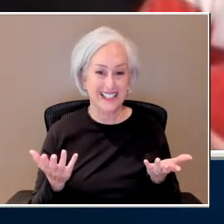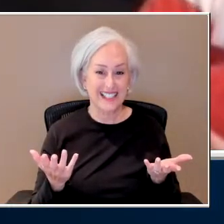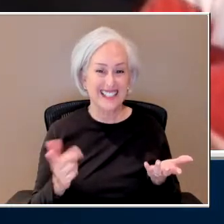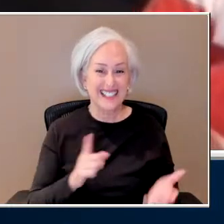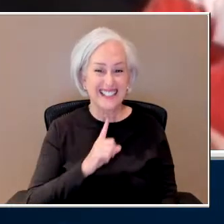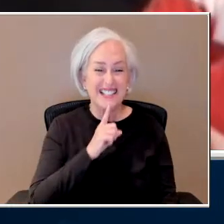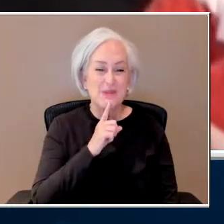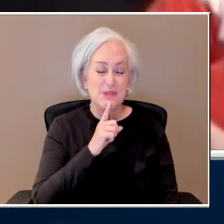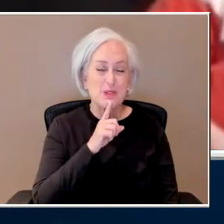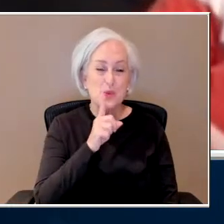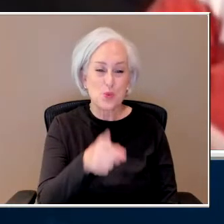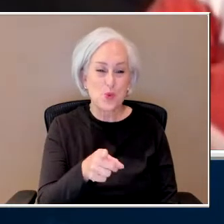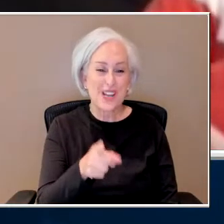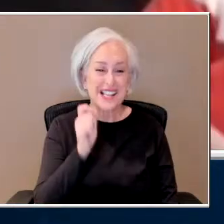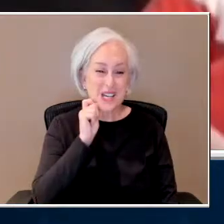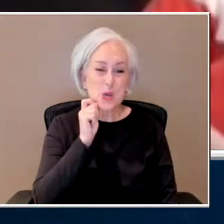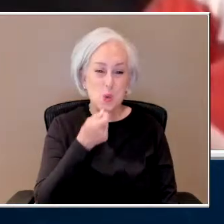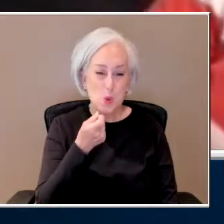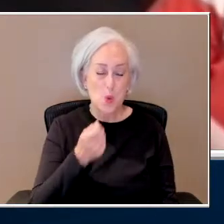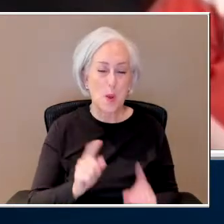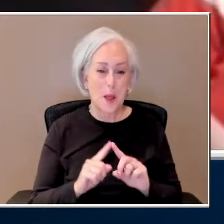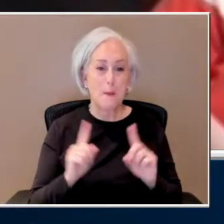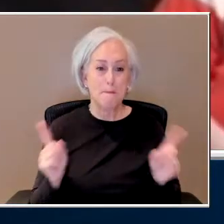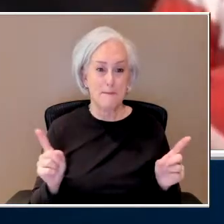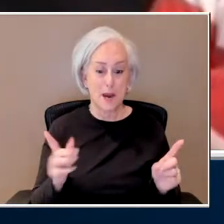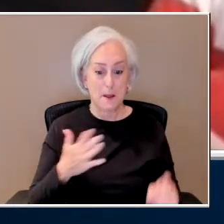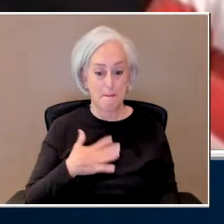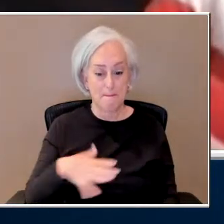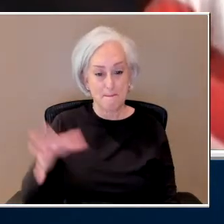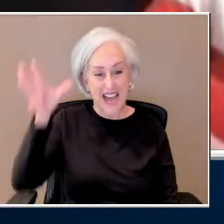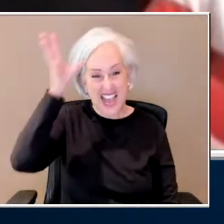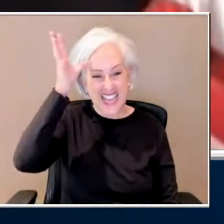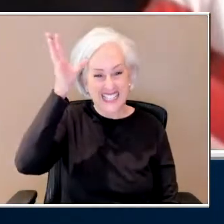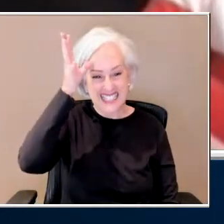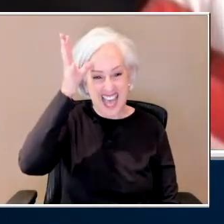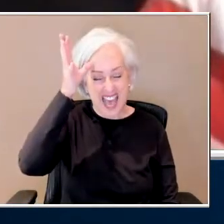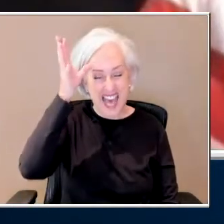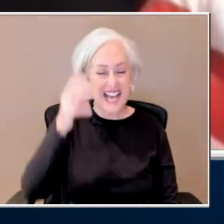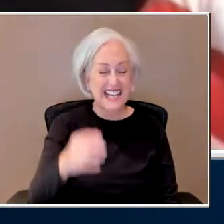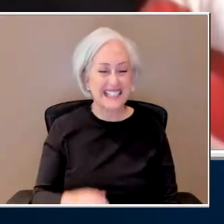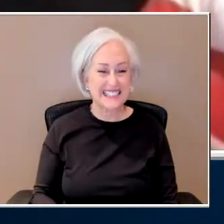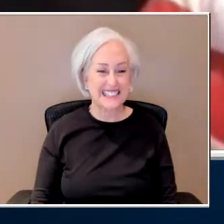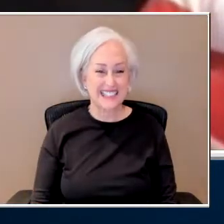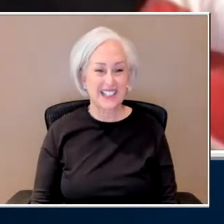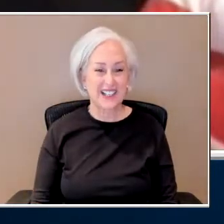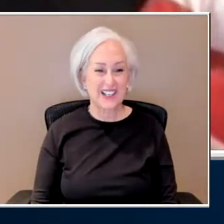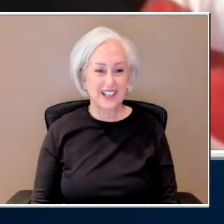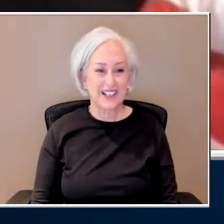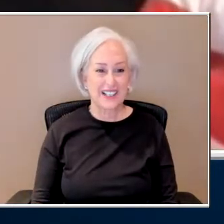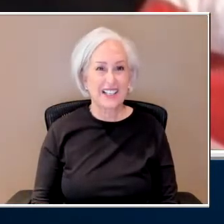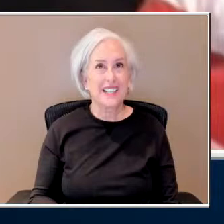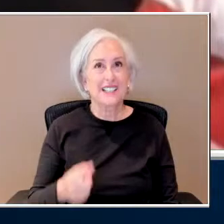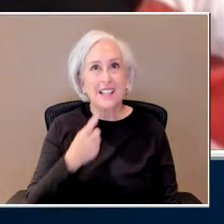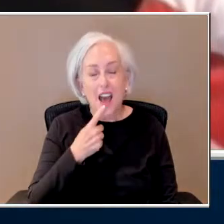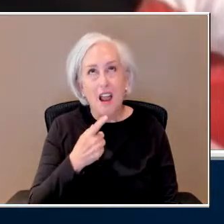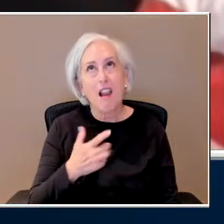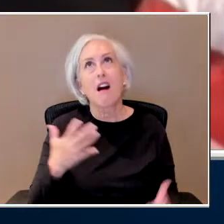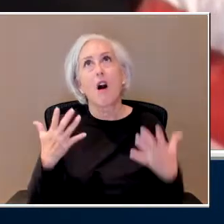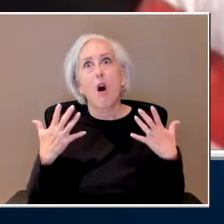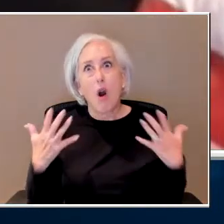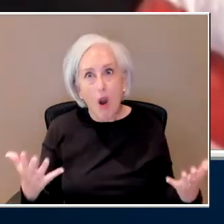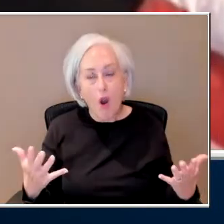really cool, but my dad was like, oh man, I gotta